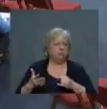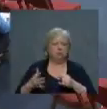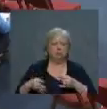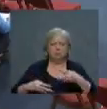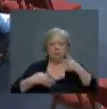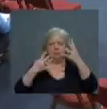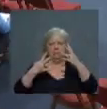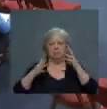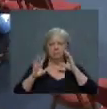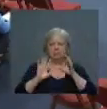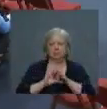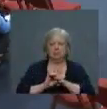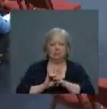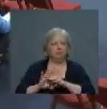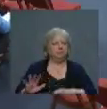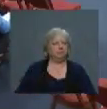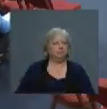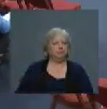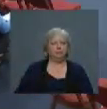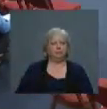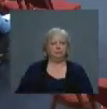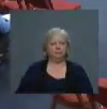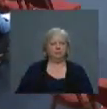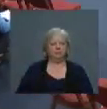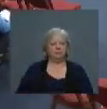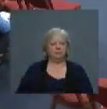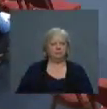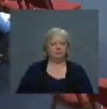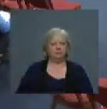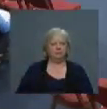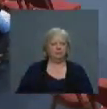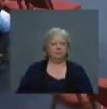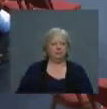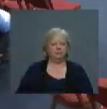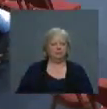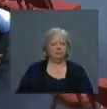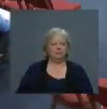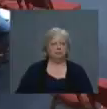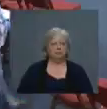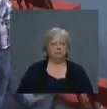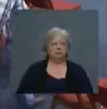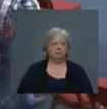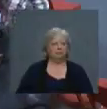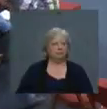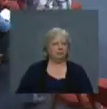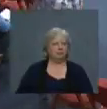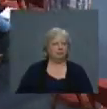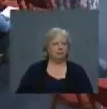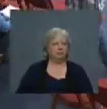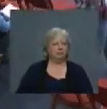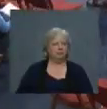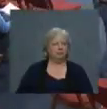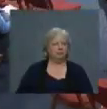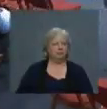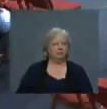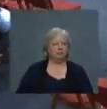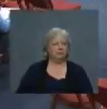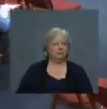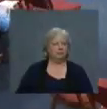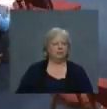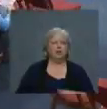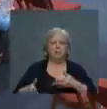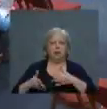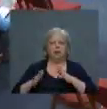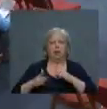The sketch to the application on the screen. You mind if the project manager stands next to me, because he